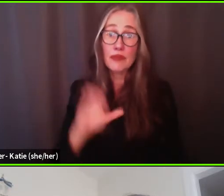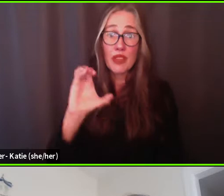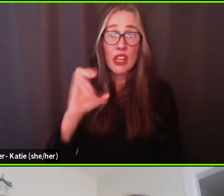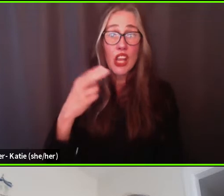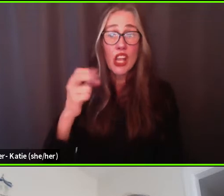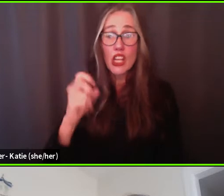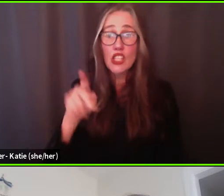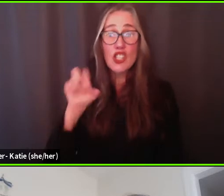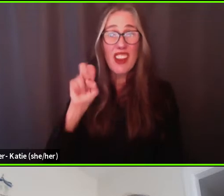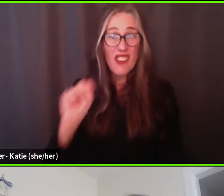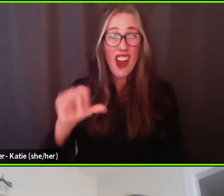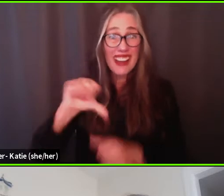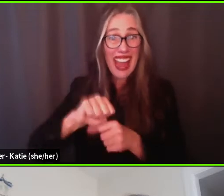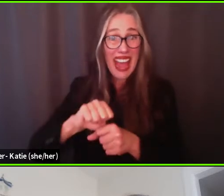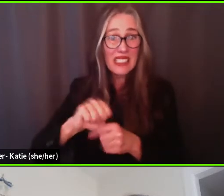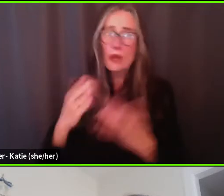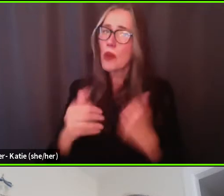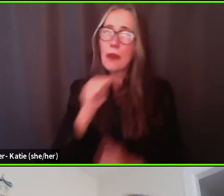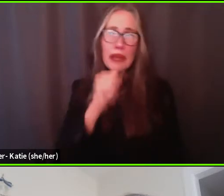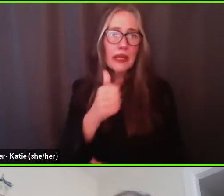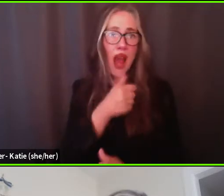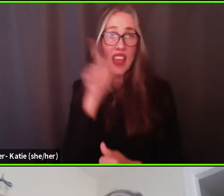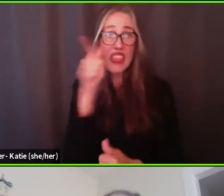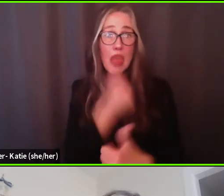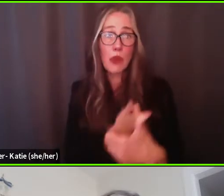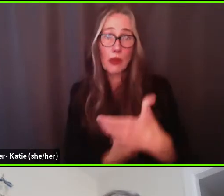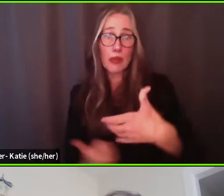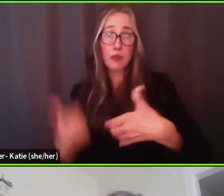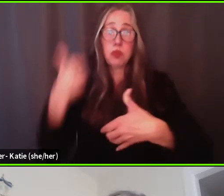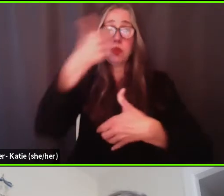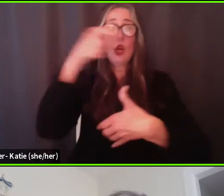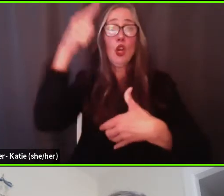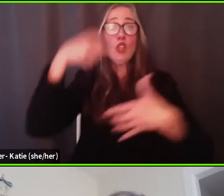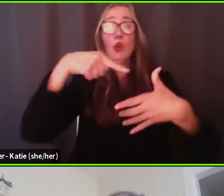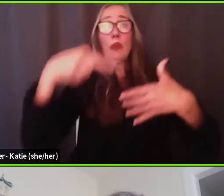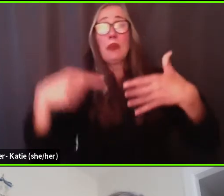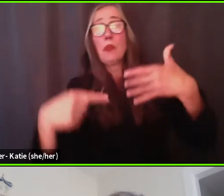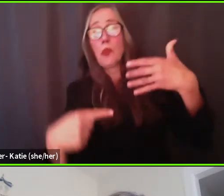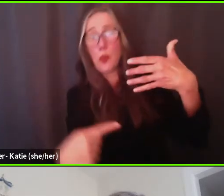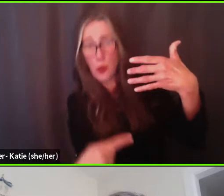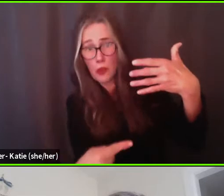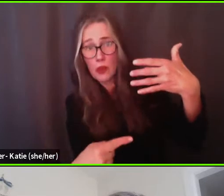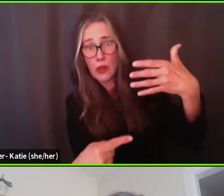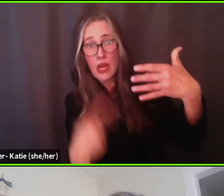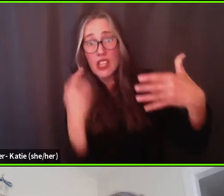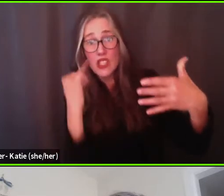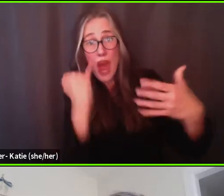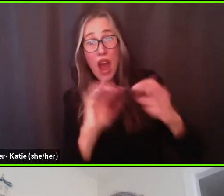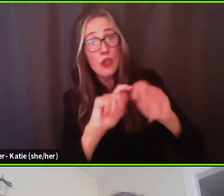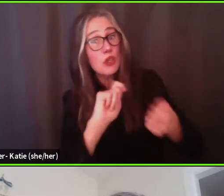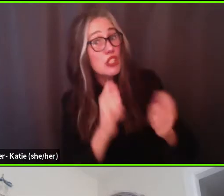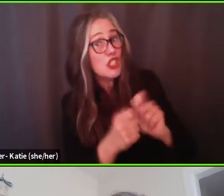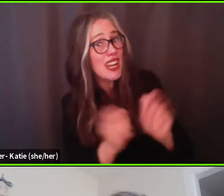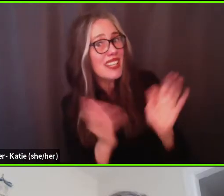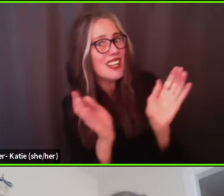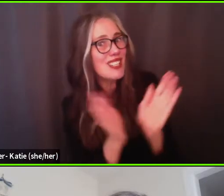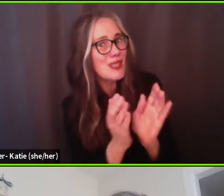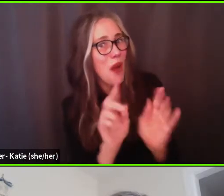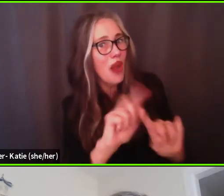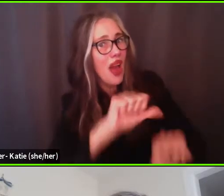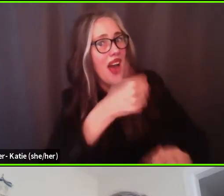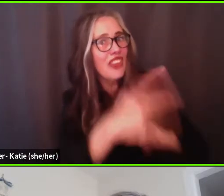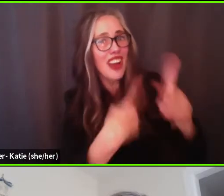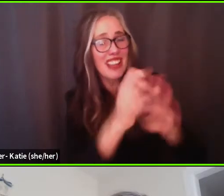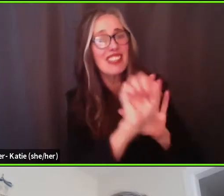not it's very difficult so um looking at how we can move things in smaller states is sometimes a really good thing now that the